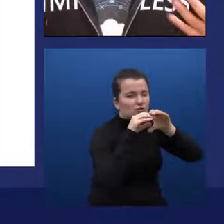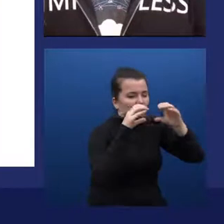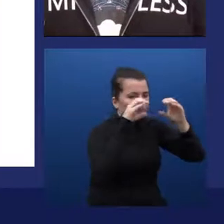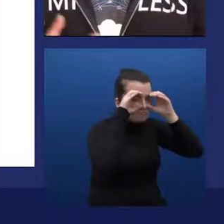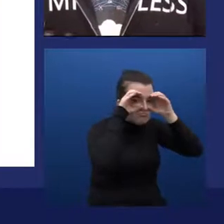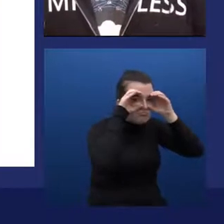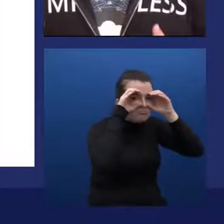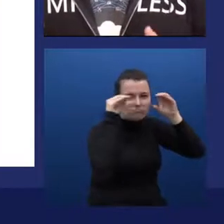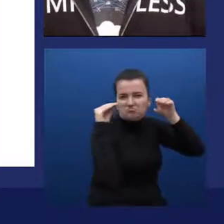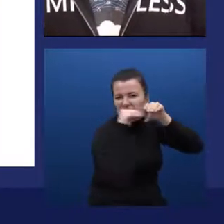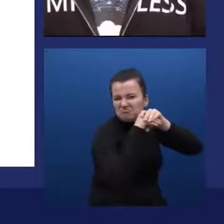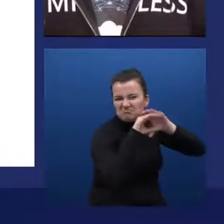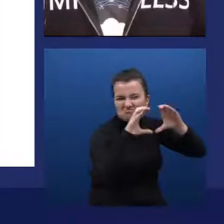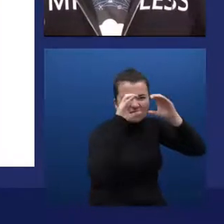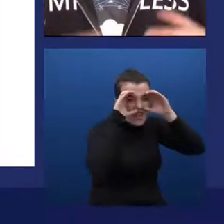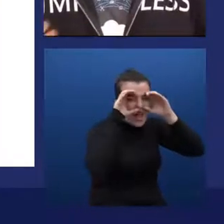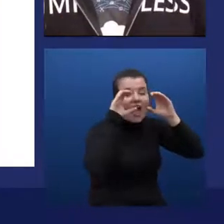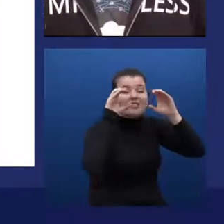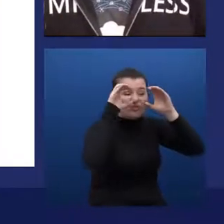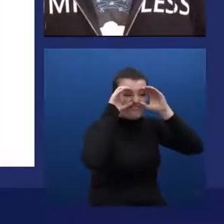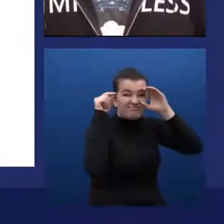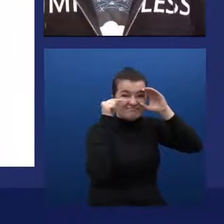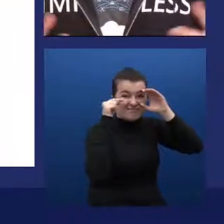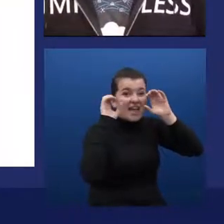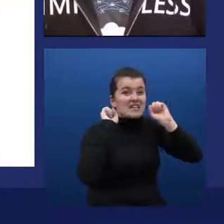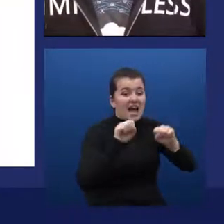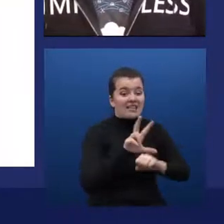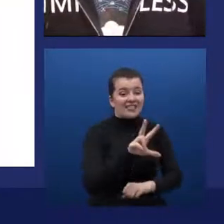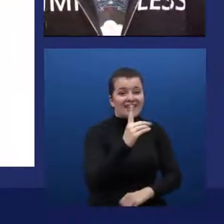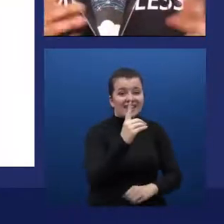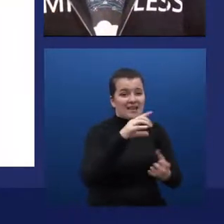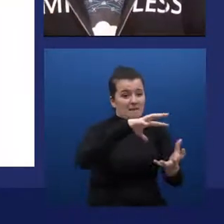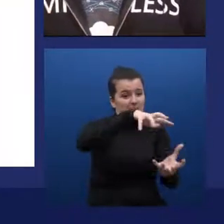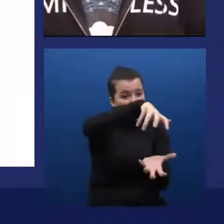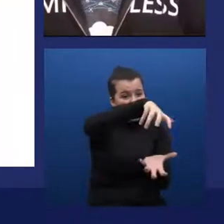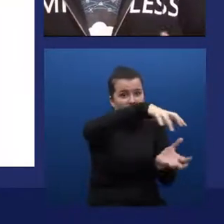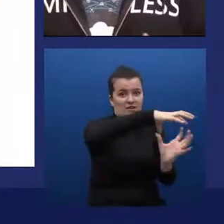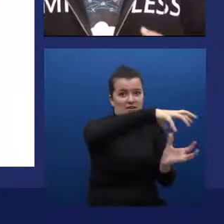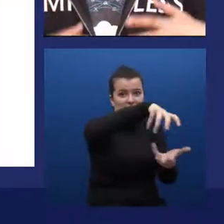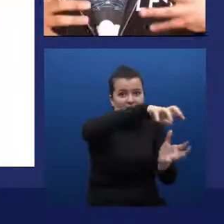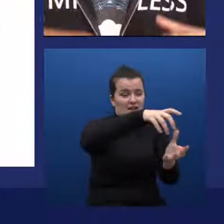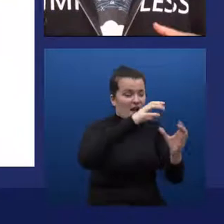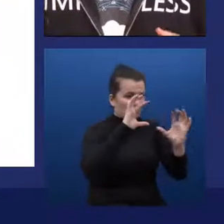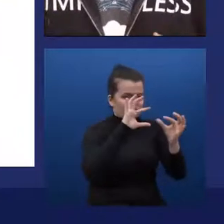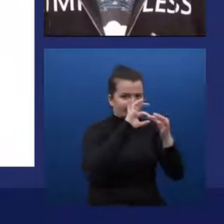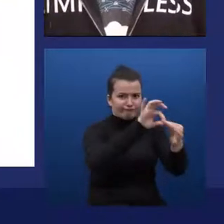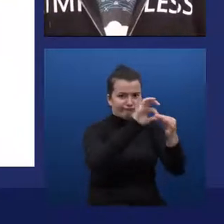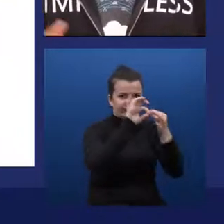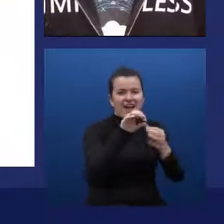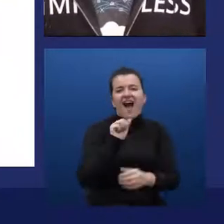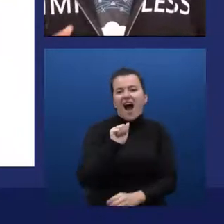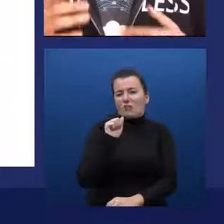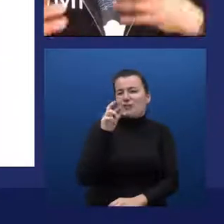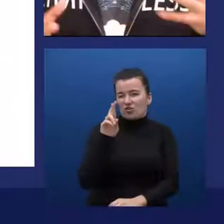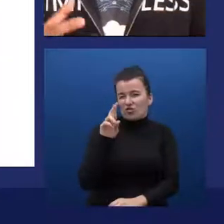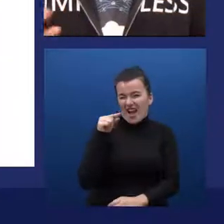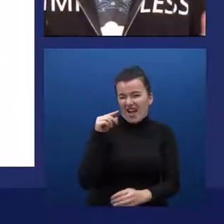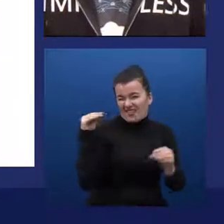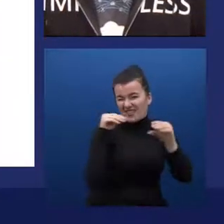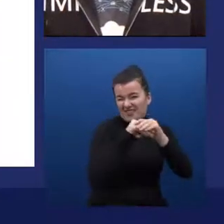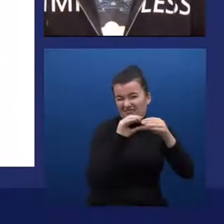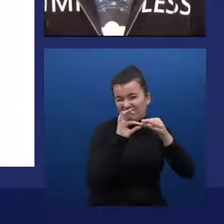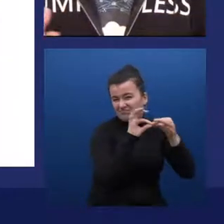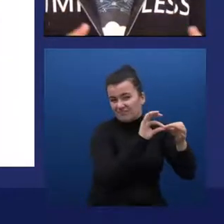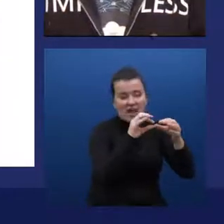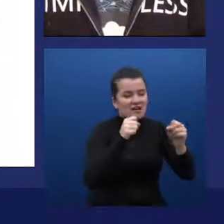is the availability to interact with 3D models on the fly. We call it augmented reality in terms of your environment. You can walk through and